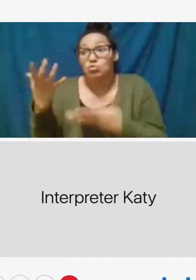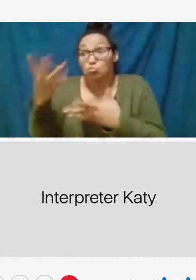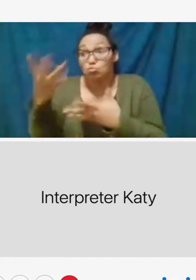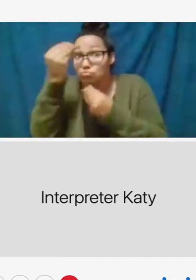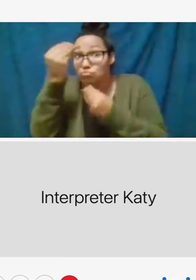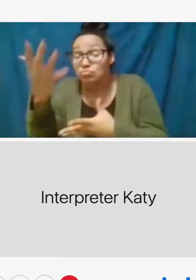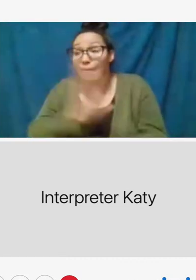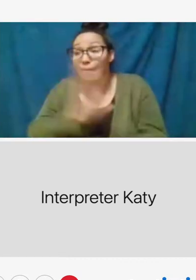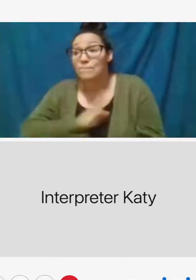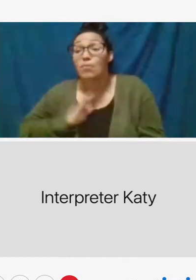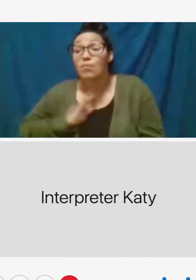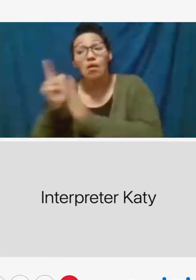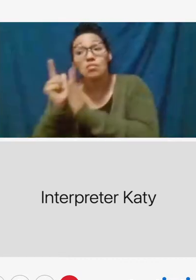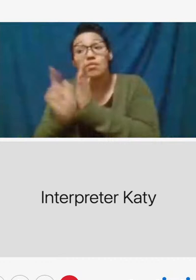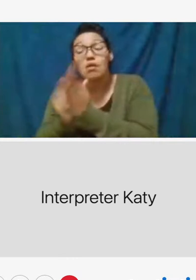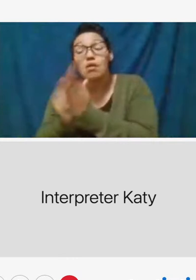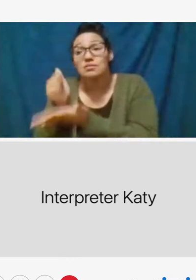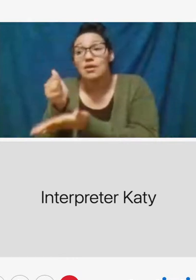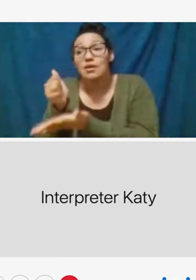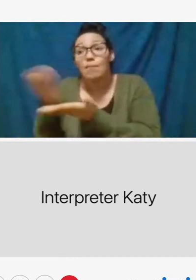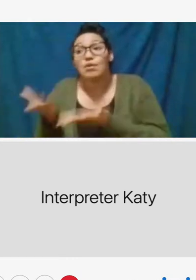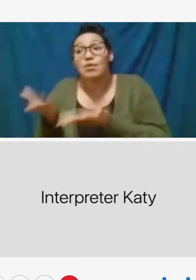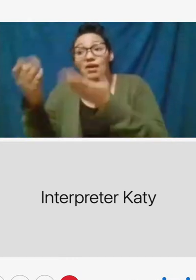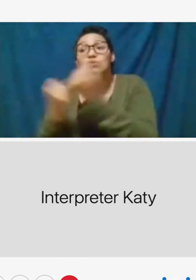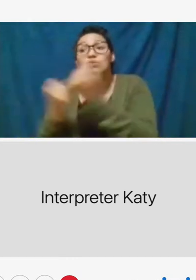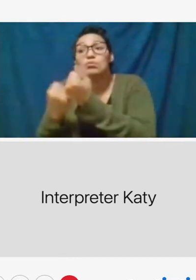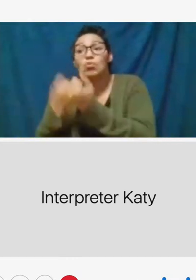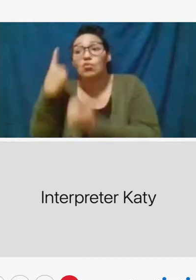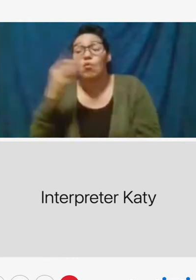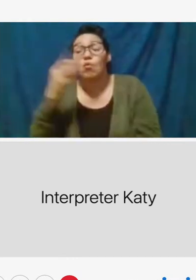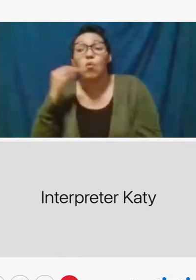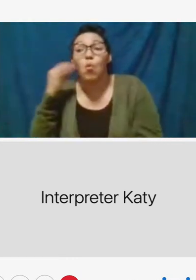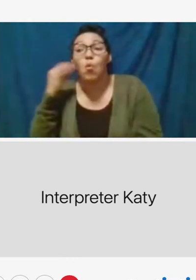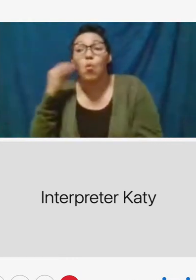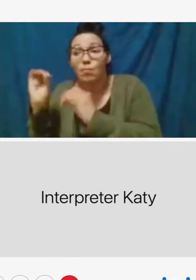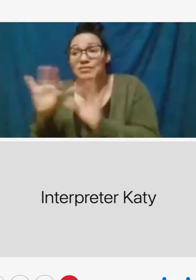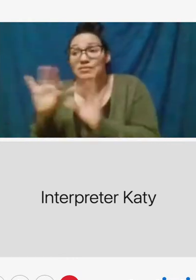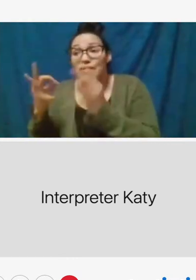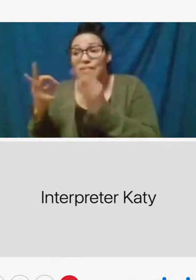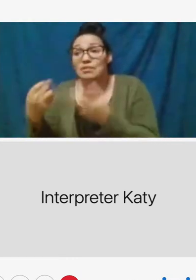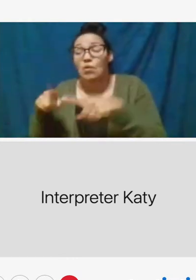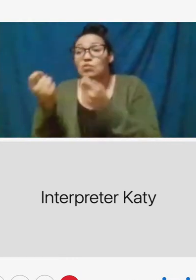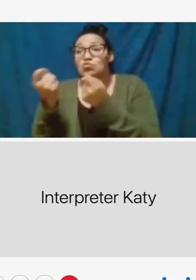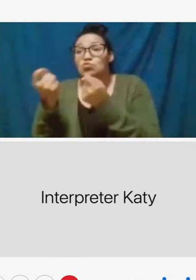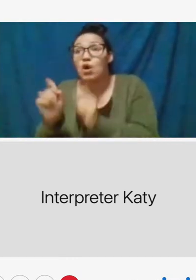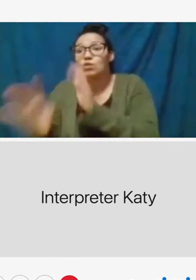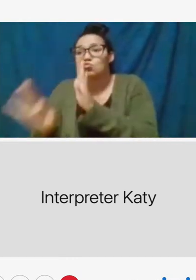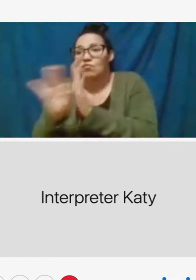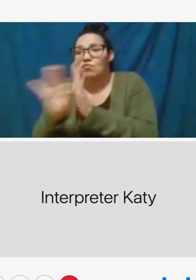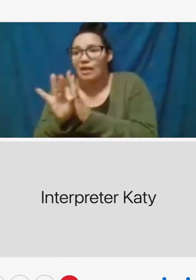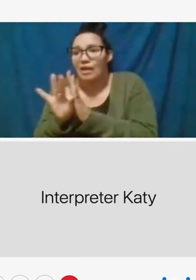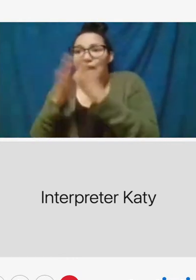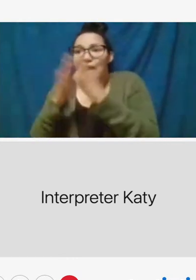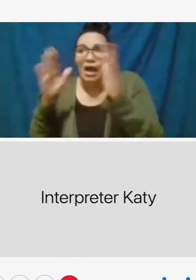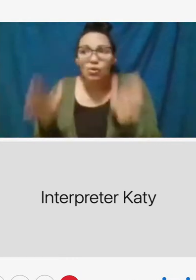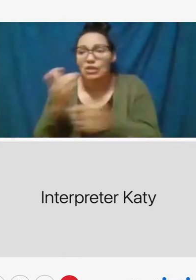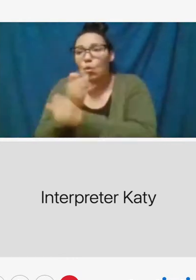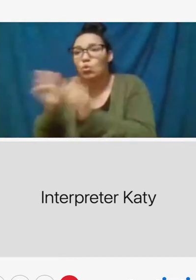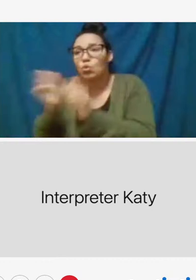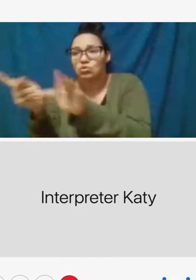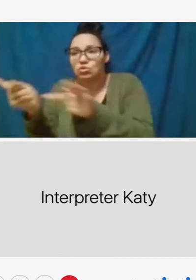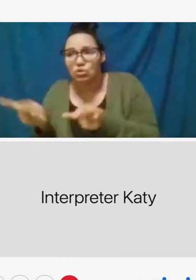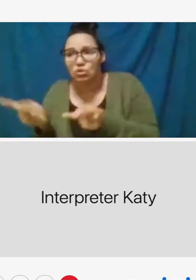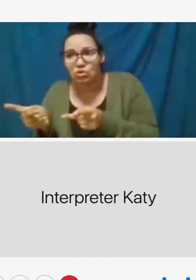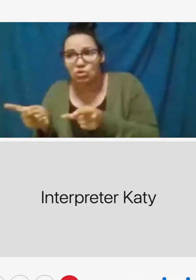help um Provide support for homeless families as they find housing and shelter in different areas they can remain in their home school districts so and